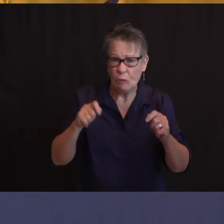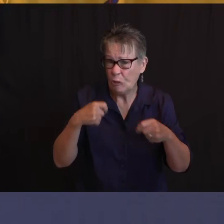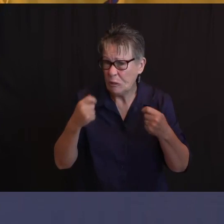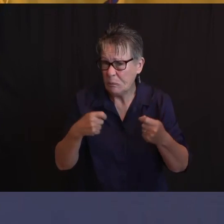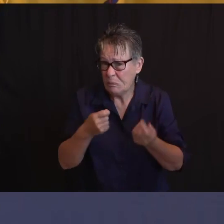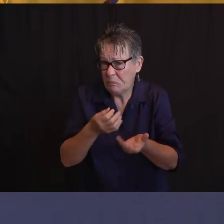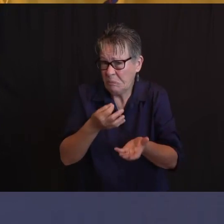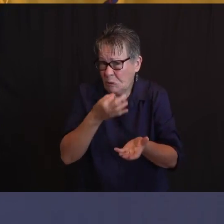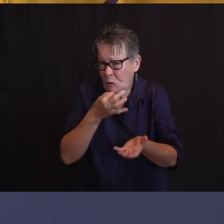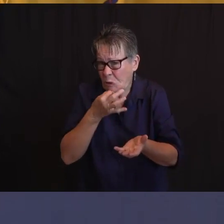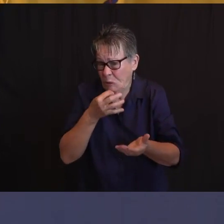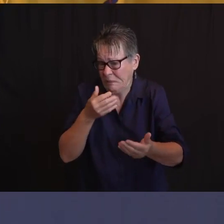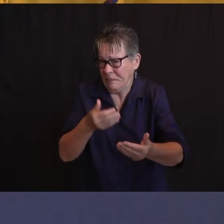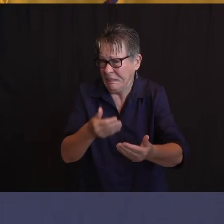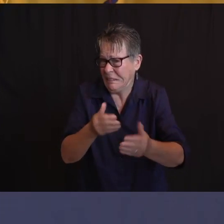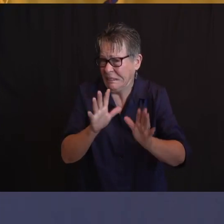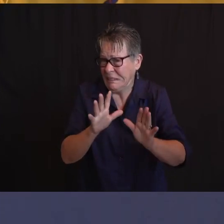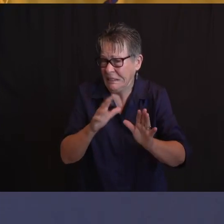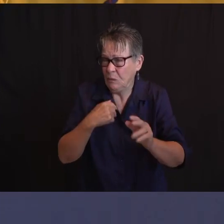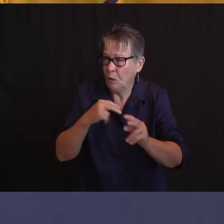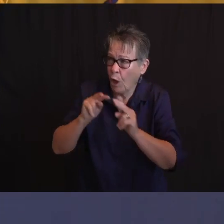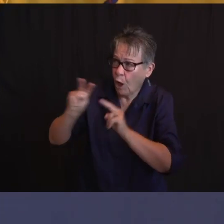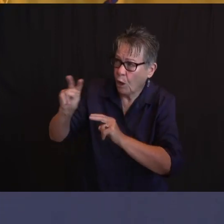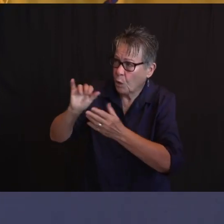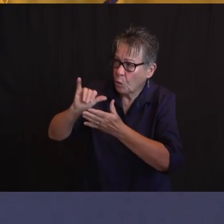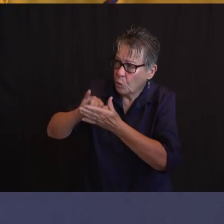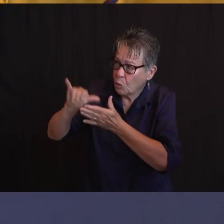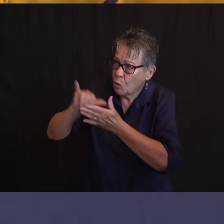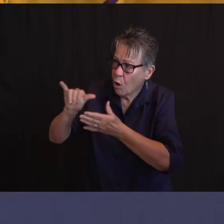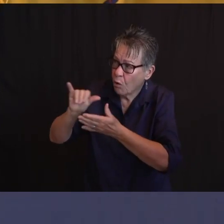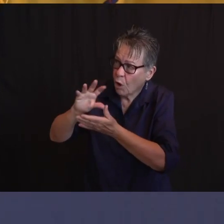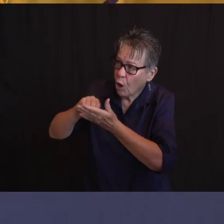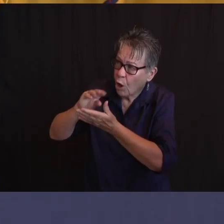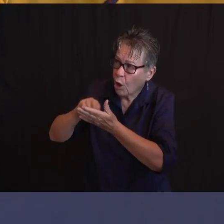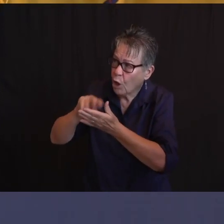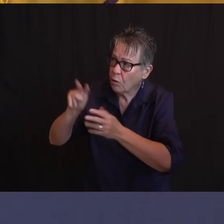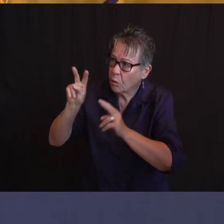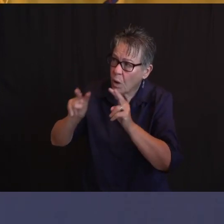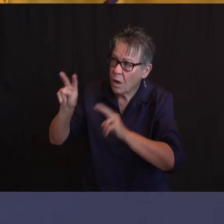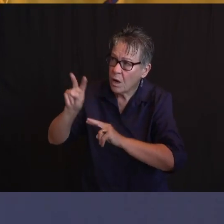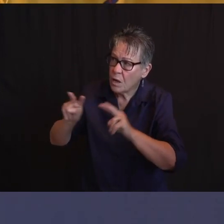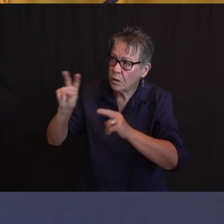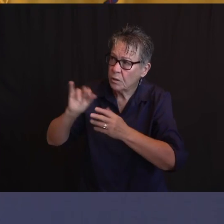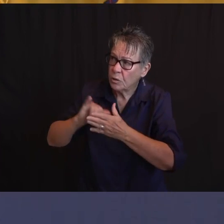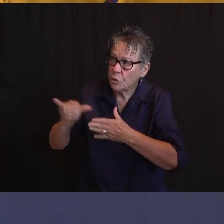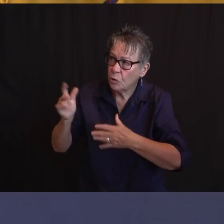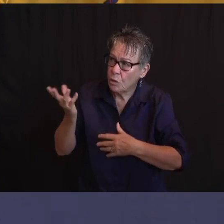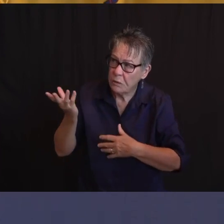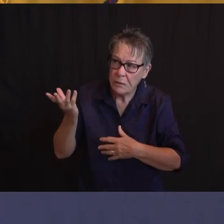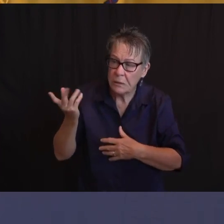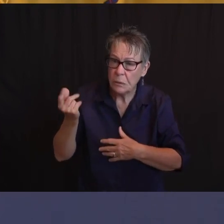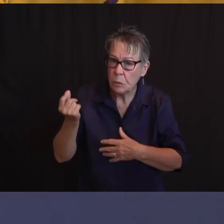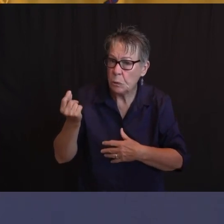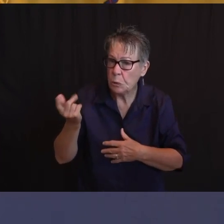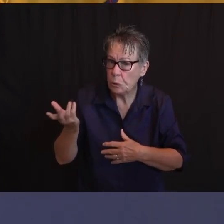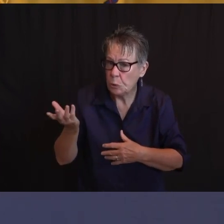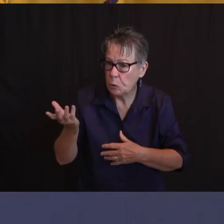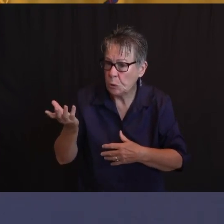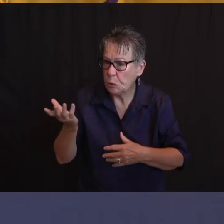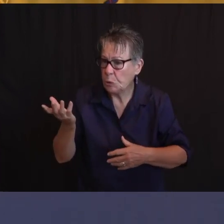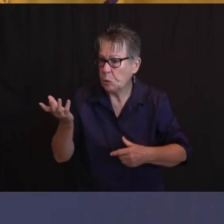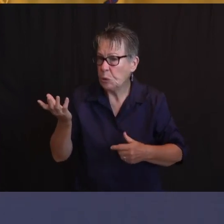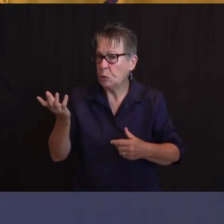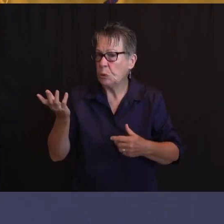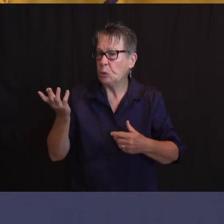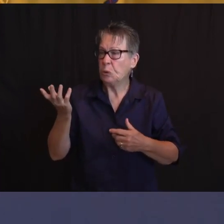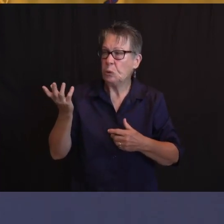and understanding the basis upon which they're making that decision and taking that step is a helpful data point. But at the end of the day, we make our